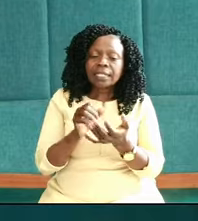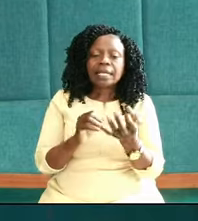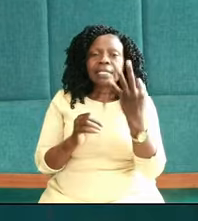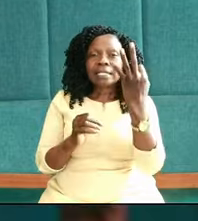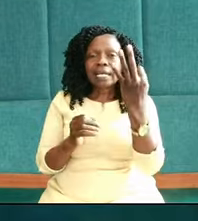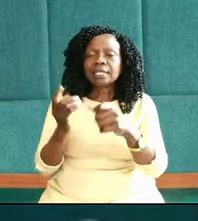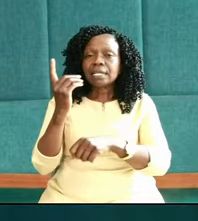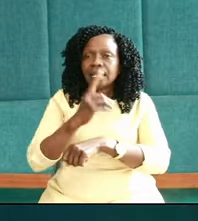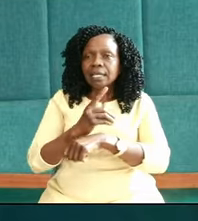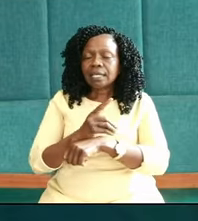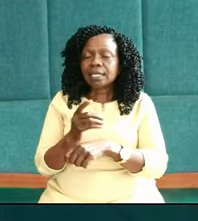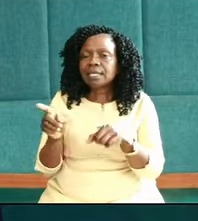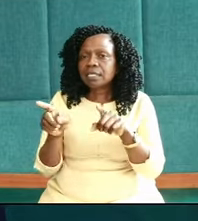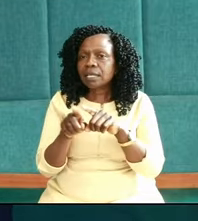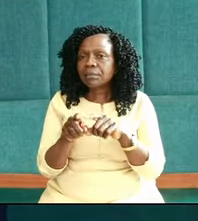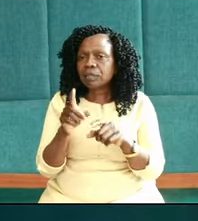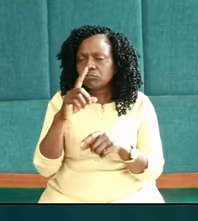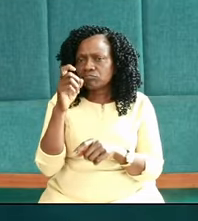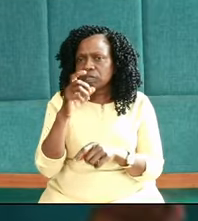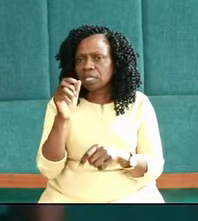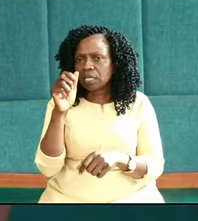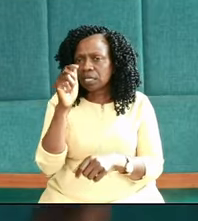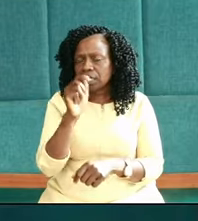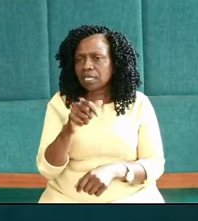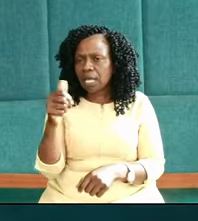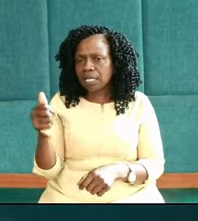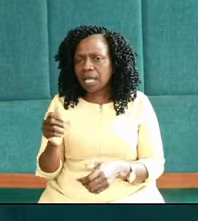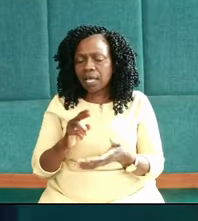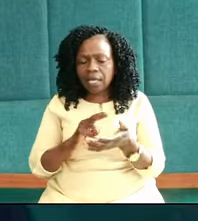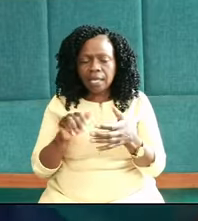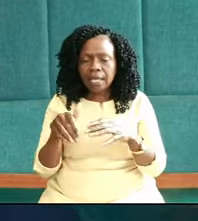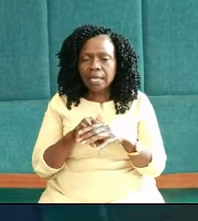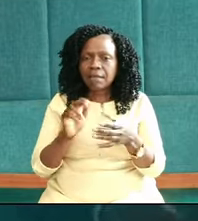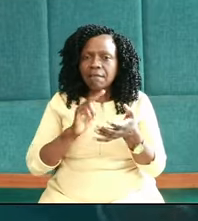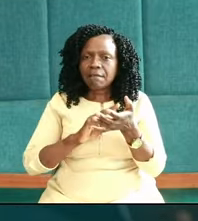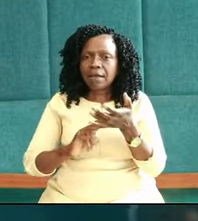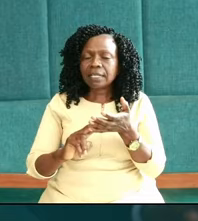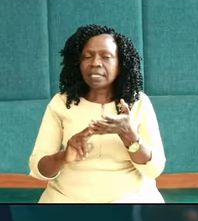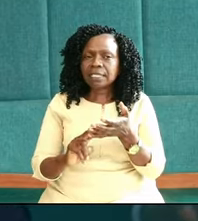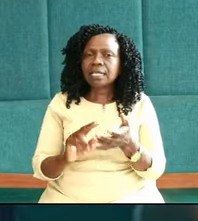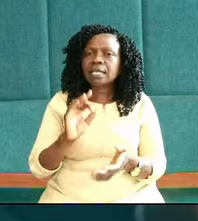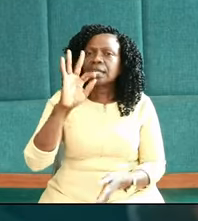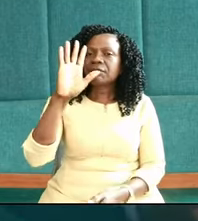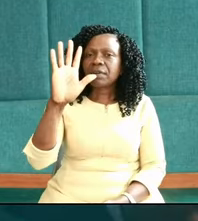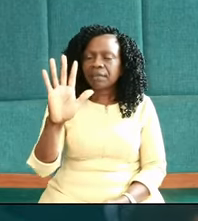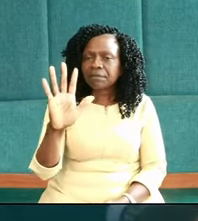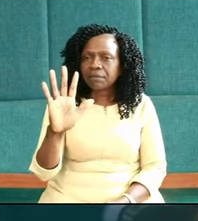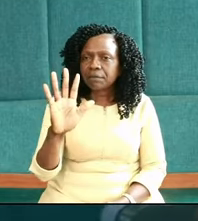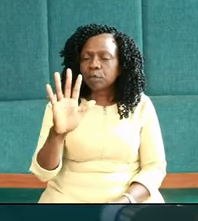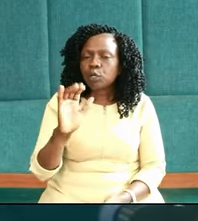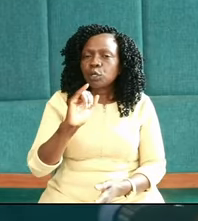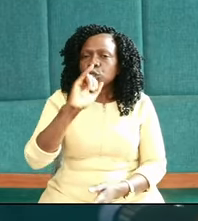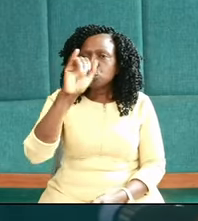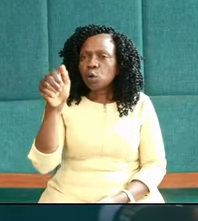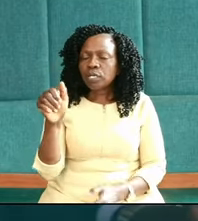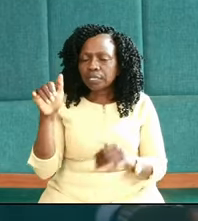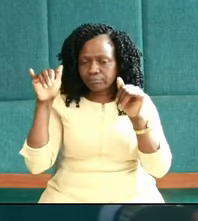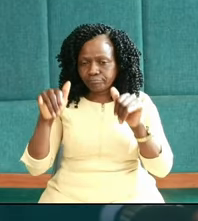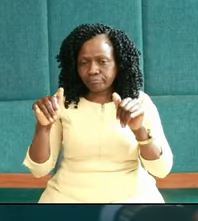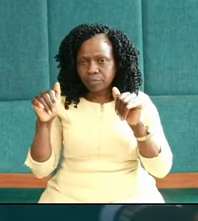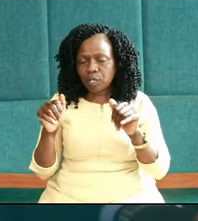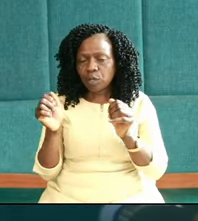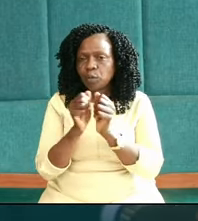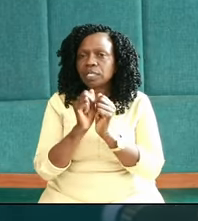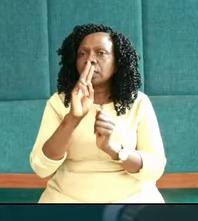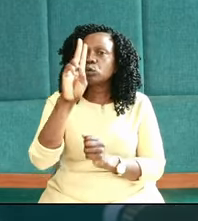they follow each other, in verse 35, John is with the two disciples. And with